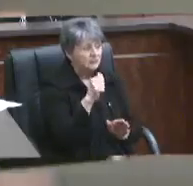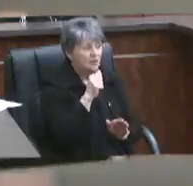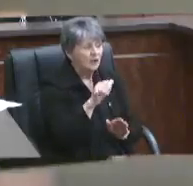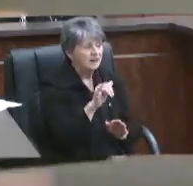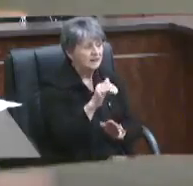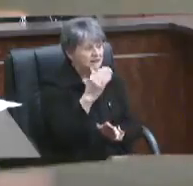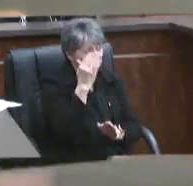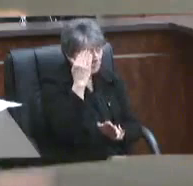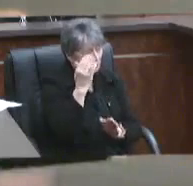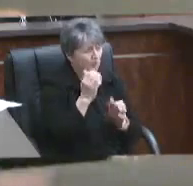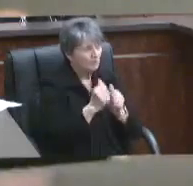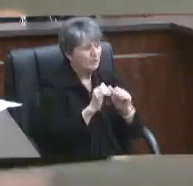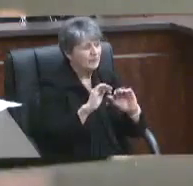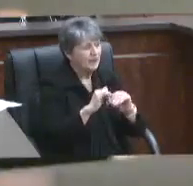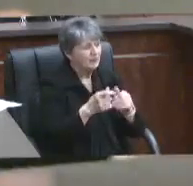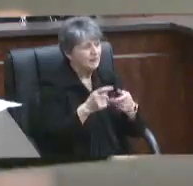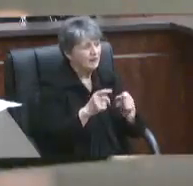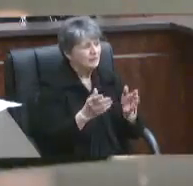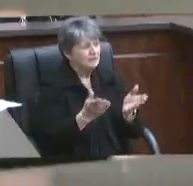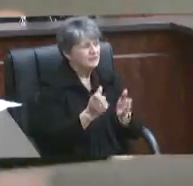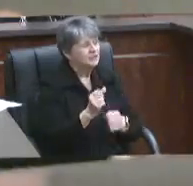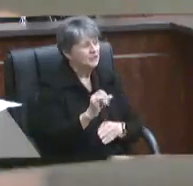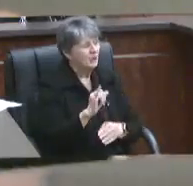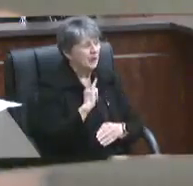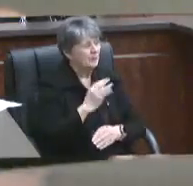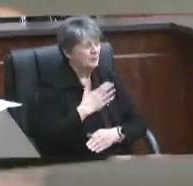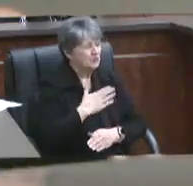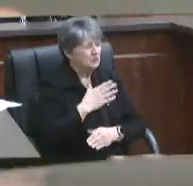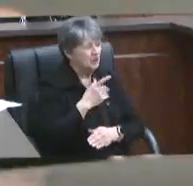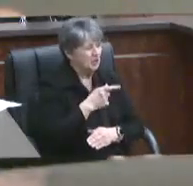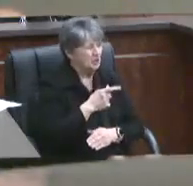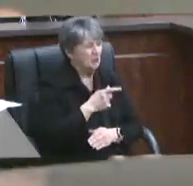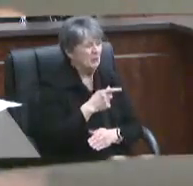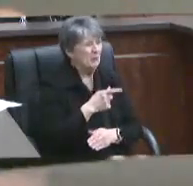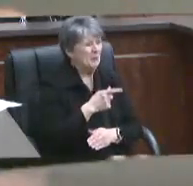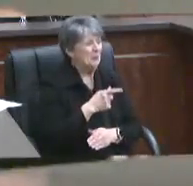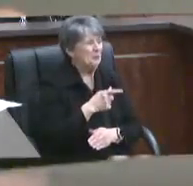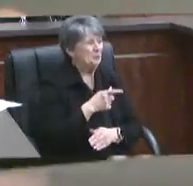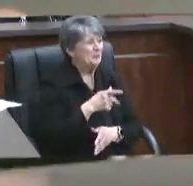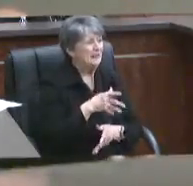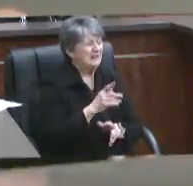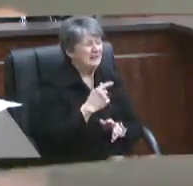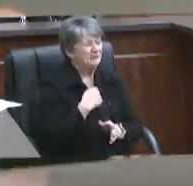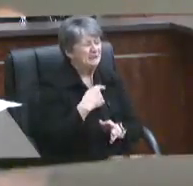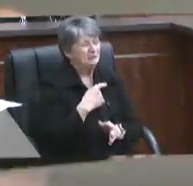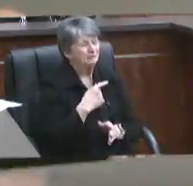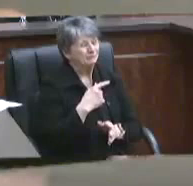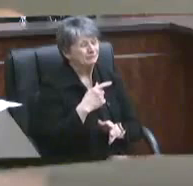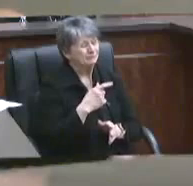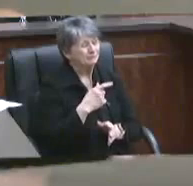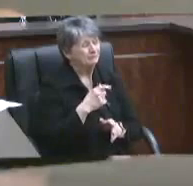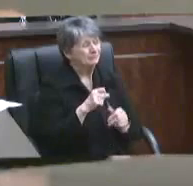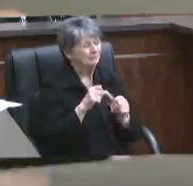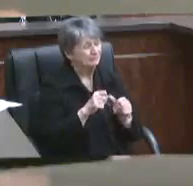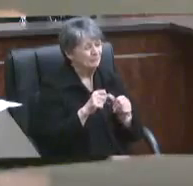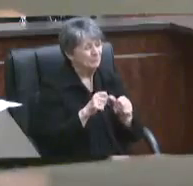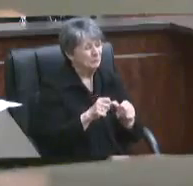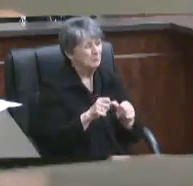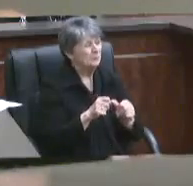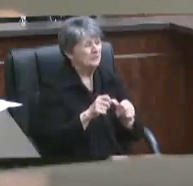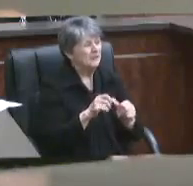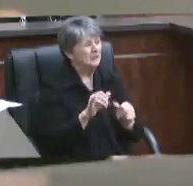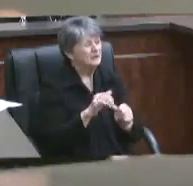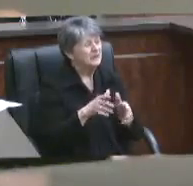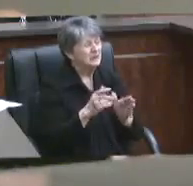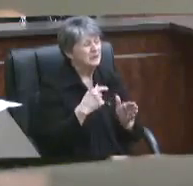familiar with how this process goes. So I appreciate you bearing with me, and also wanted to really be here to highlight some of the